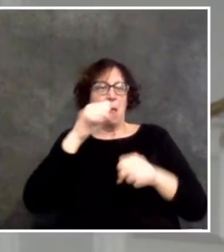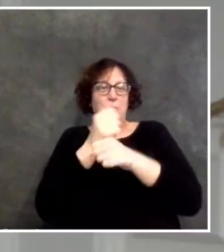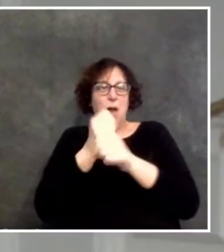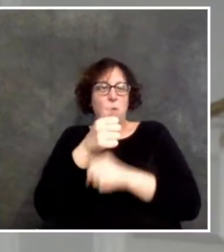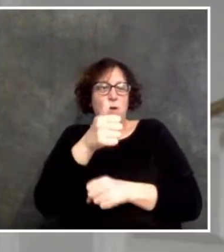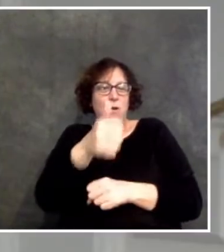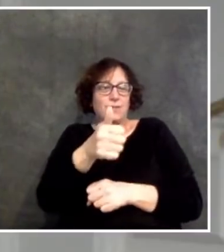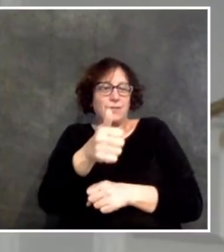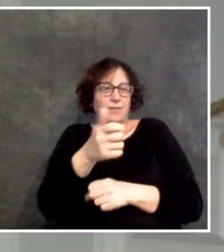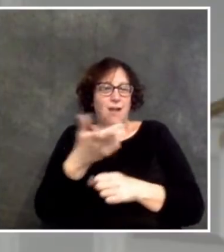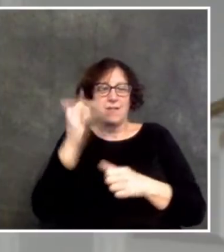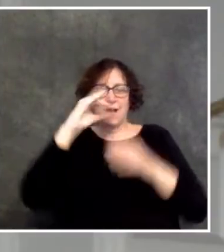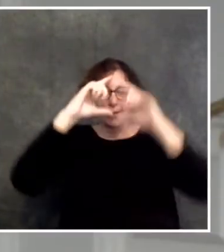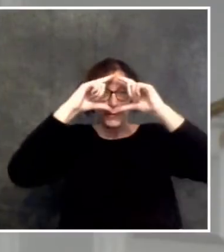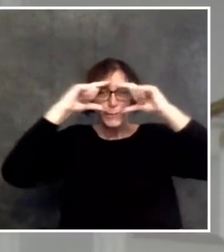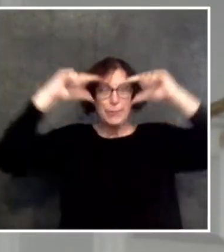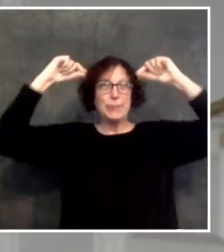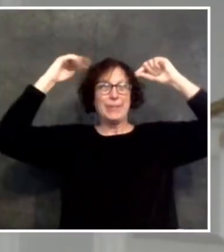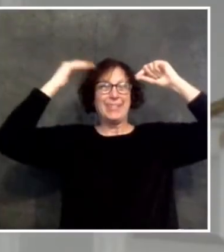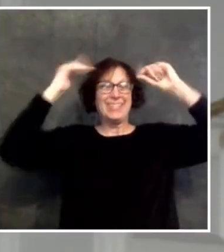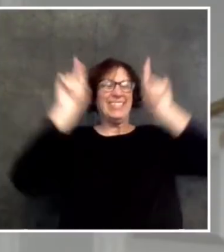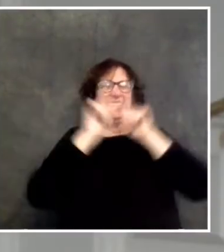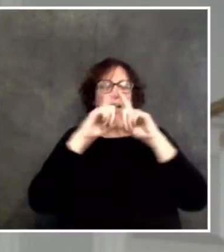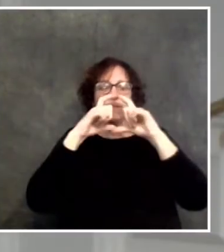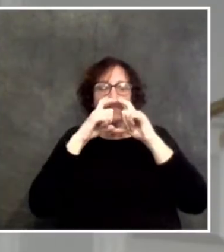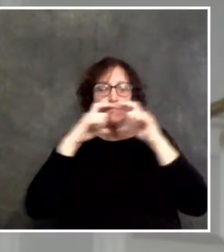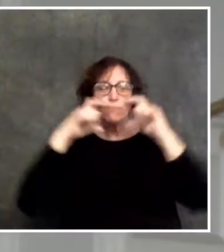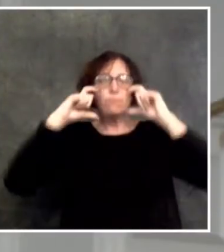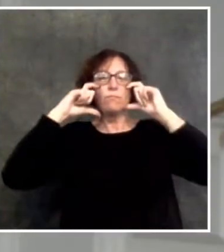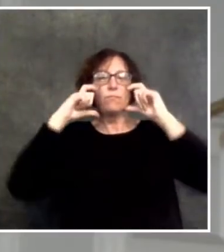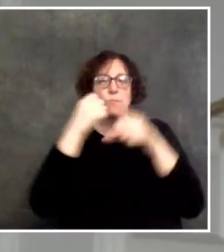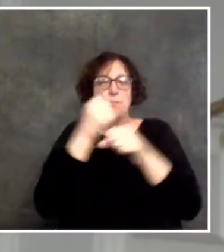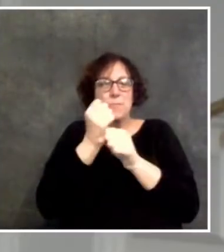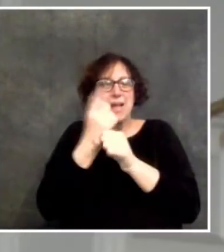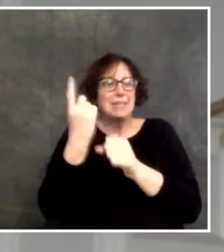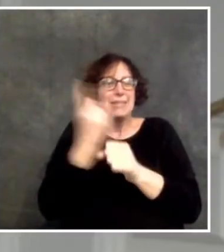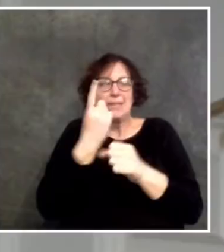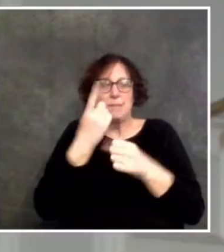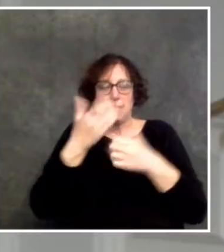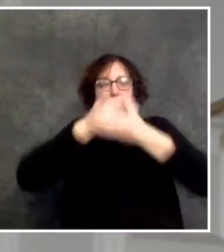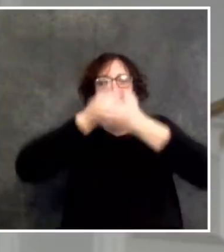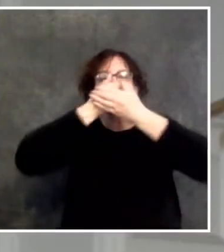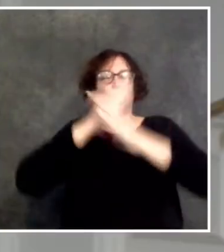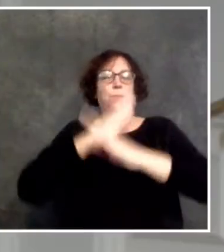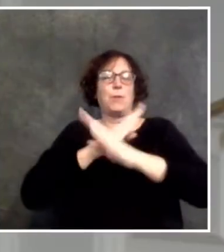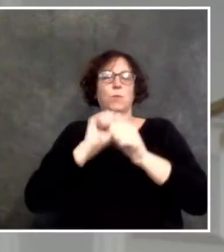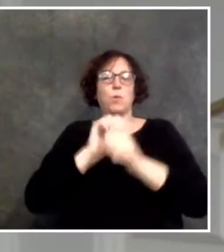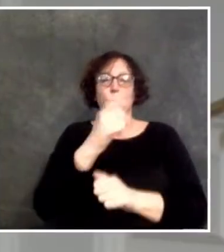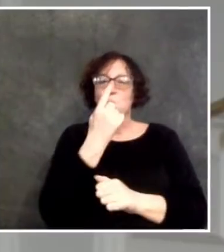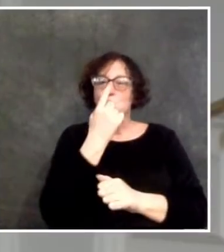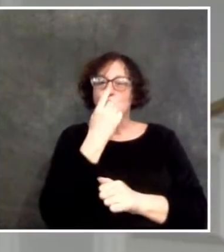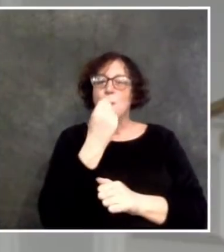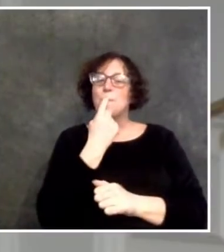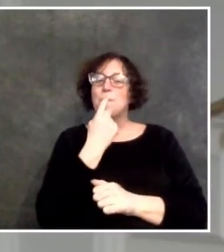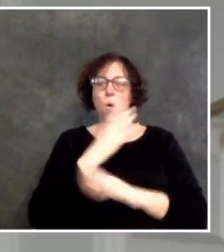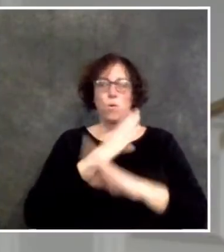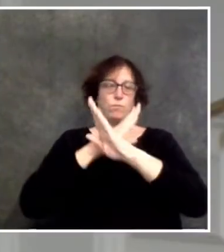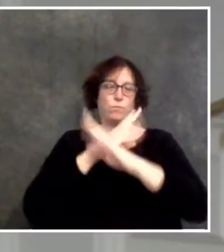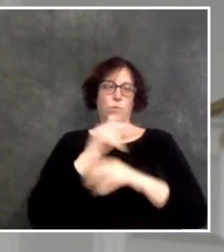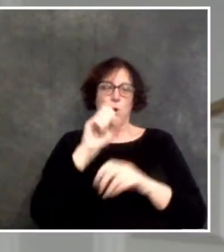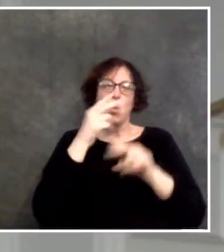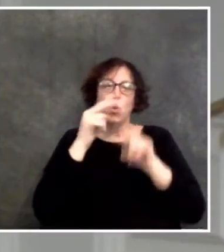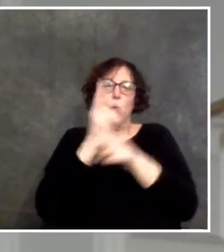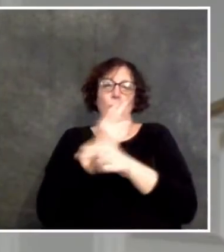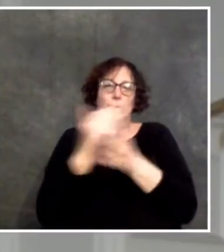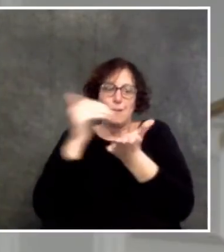are not a substitution for all of the layers of prevention that we've been talking about since the beginning of